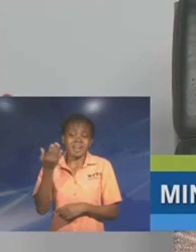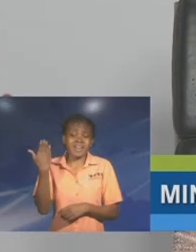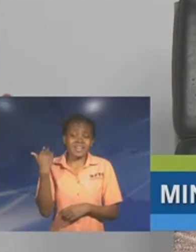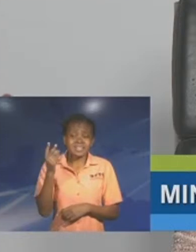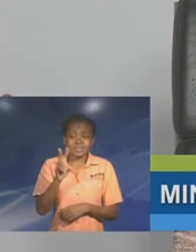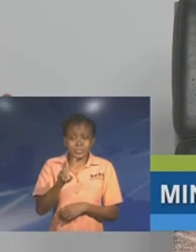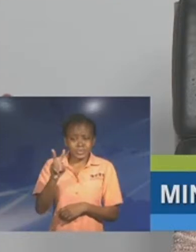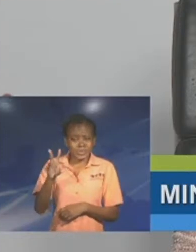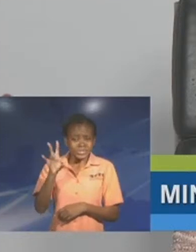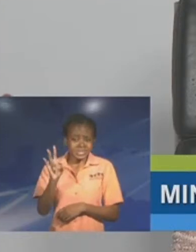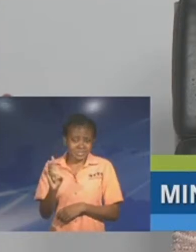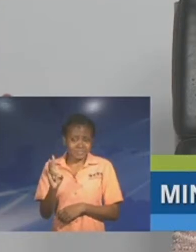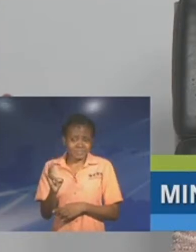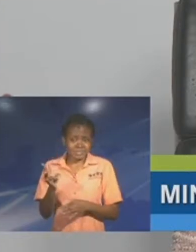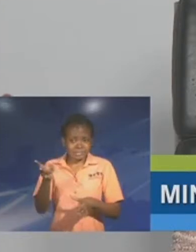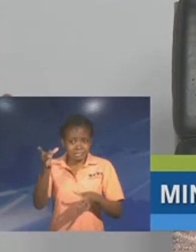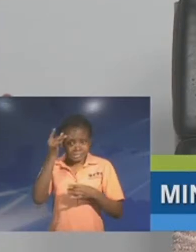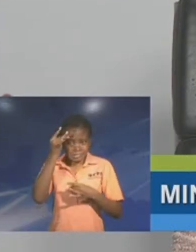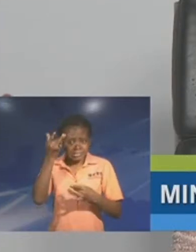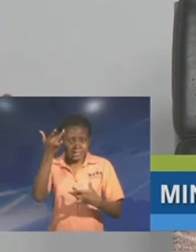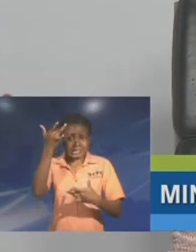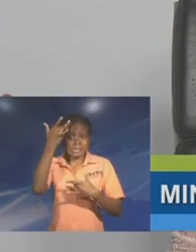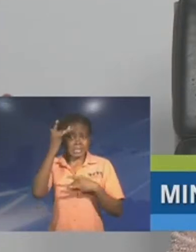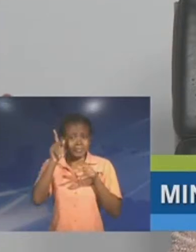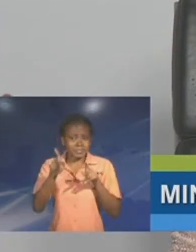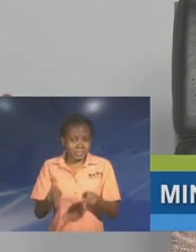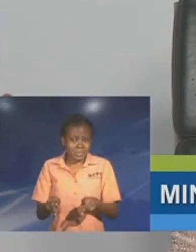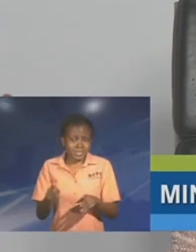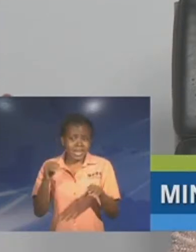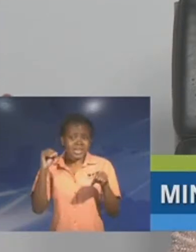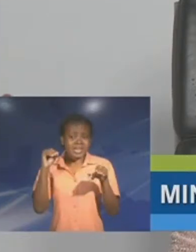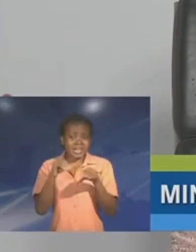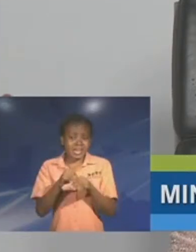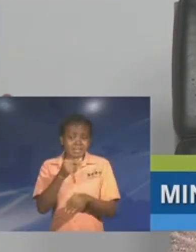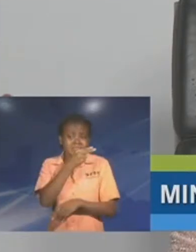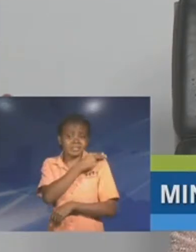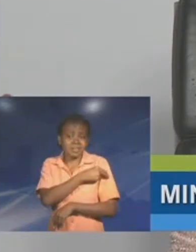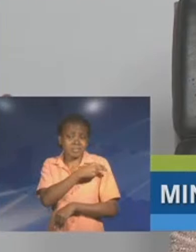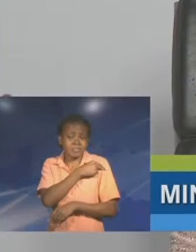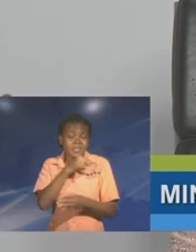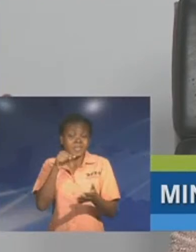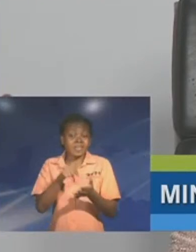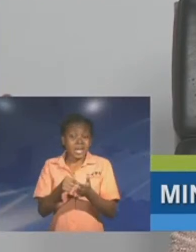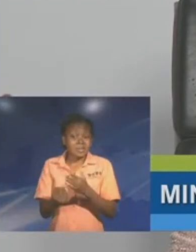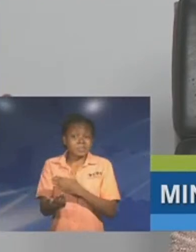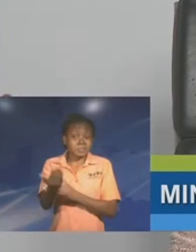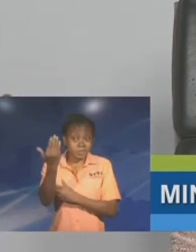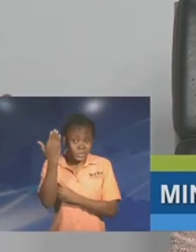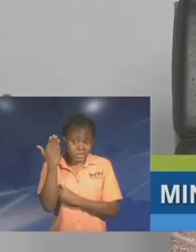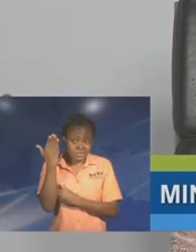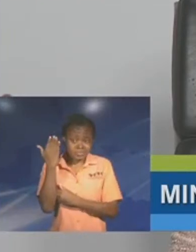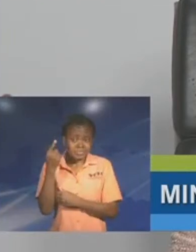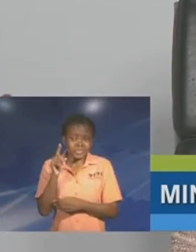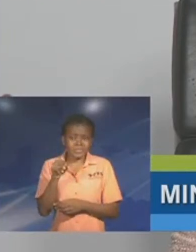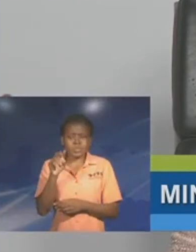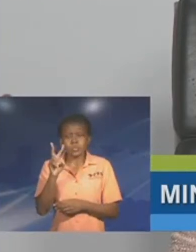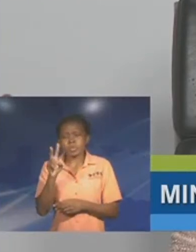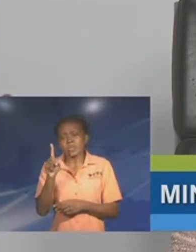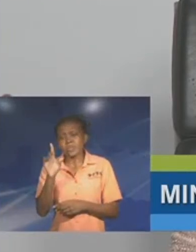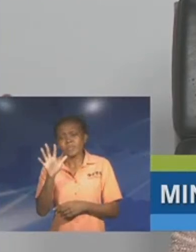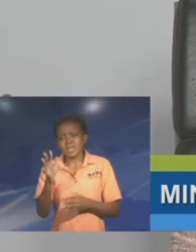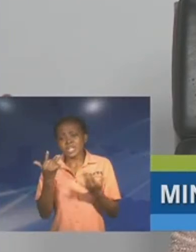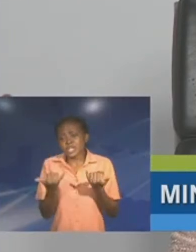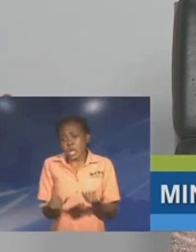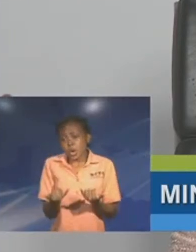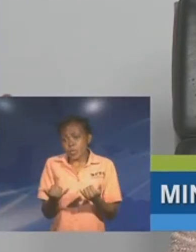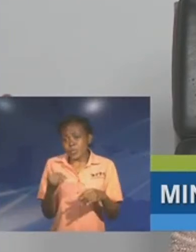227 patients in the parallel healthcare system this morning, of which 215 are at the